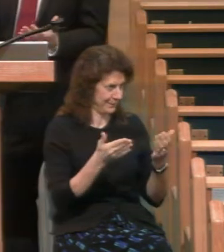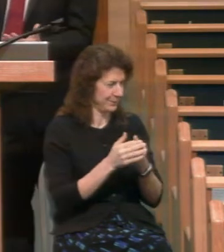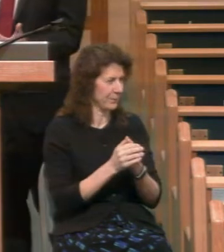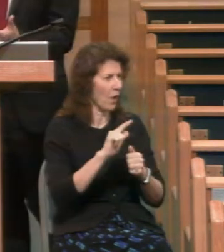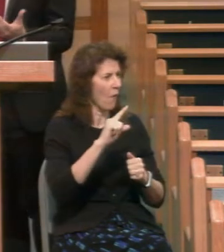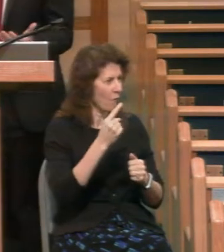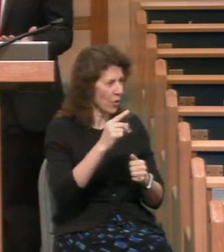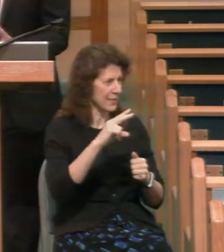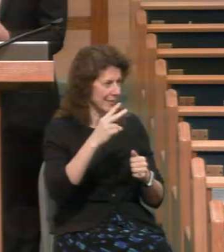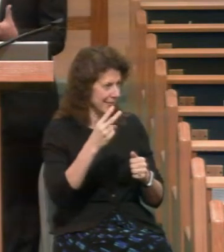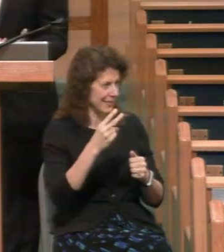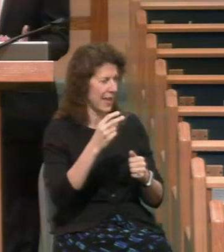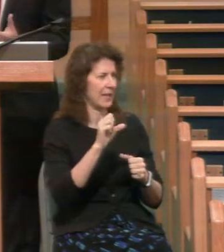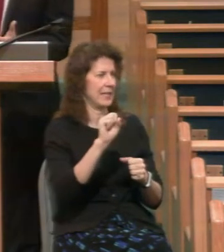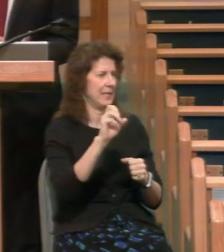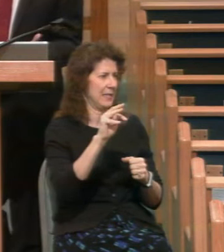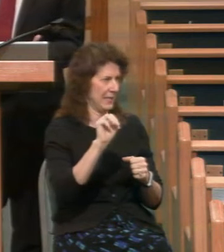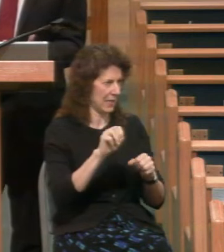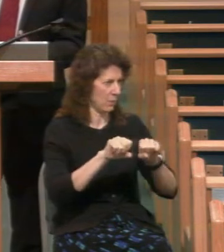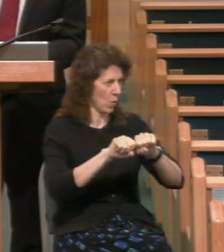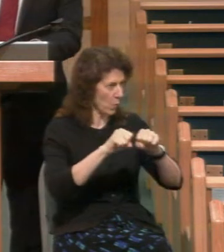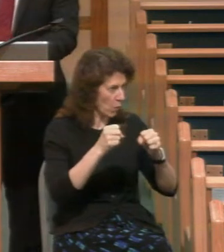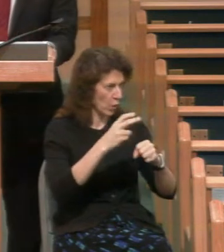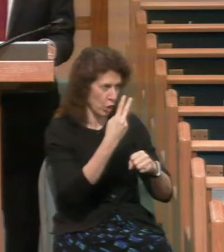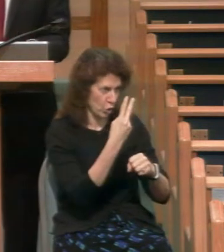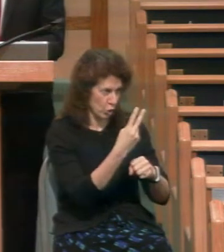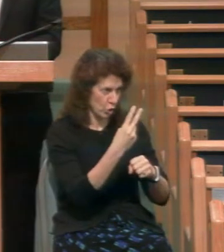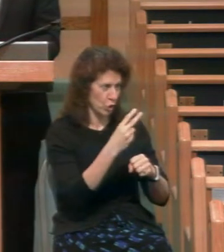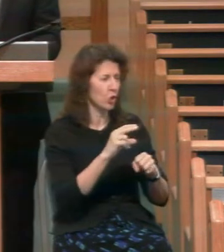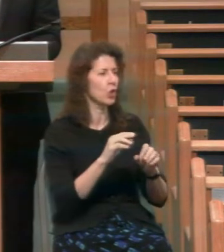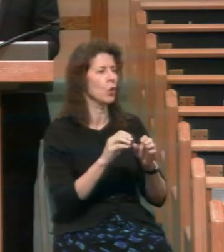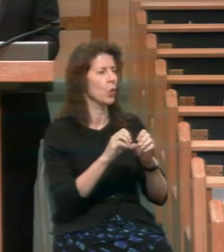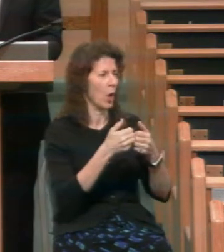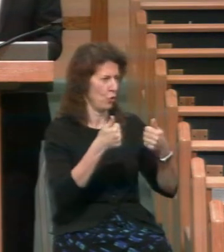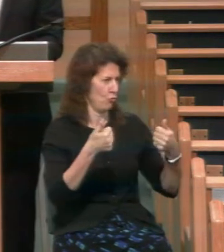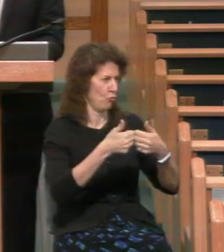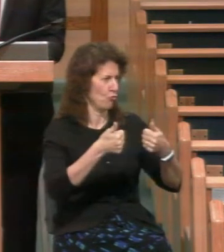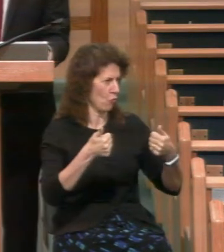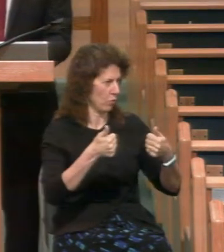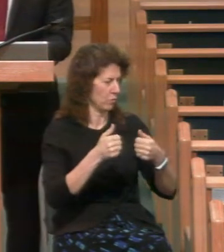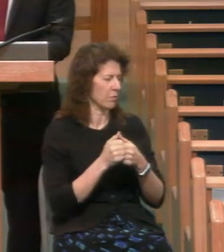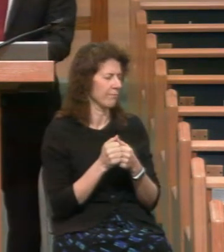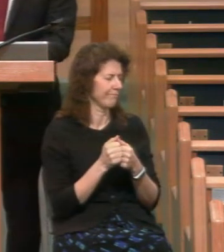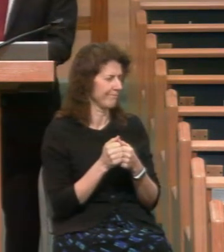and 2 Samuel was initially one scroll. It was broken up when they began to do the codex and made it into